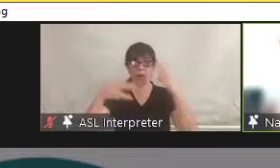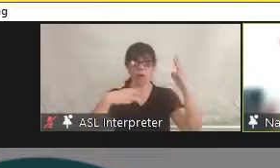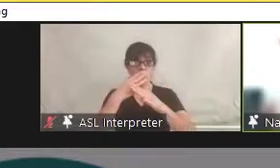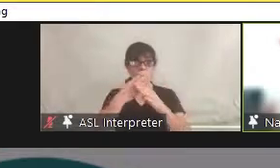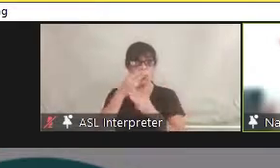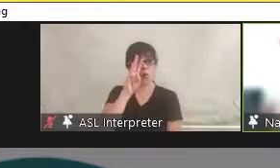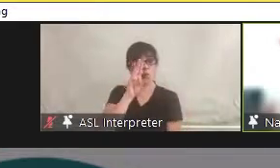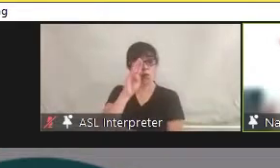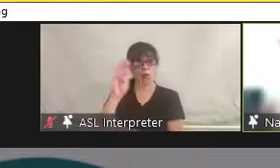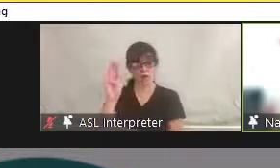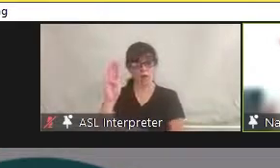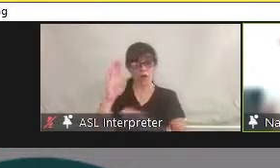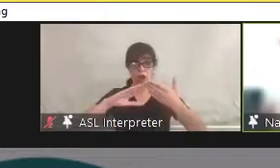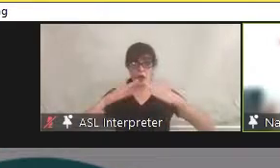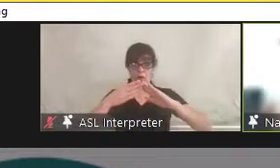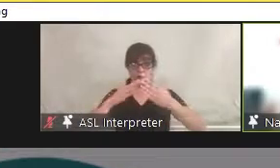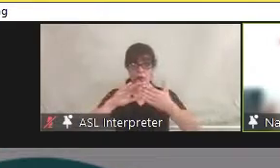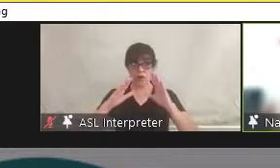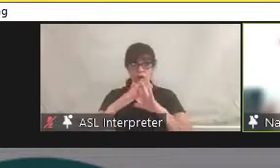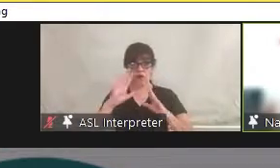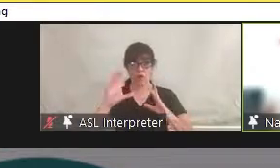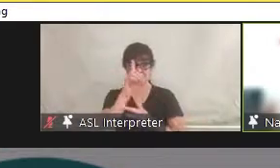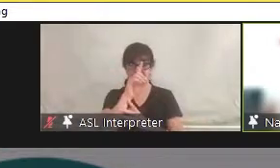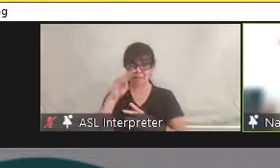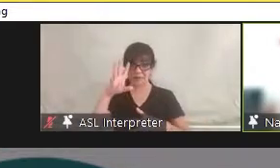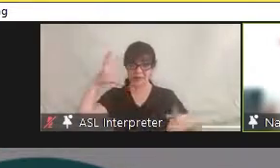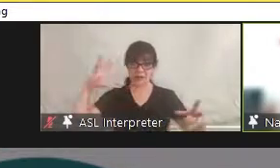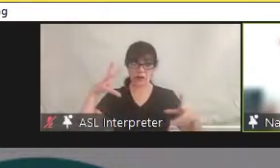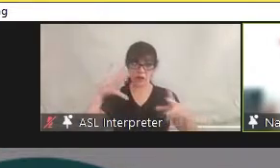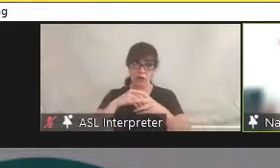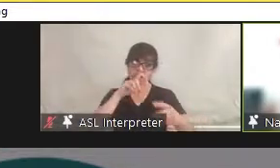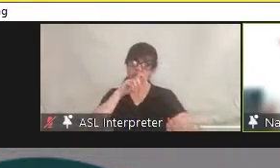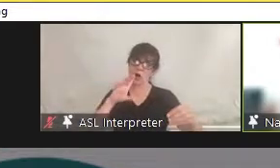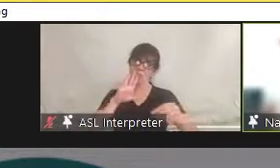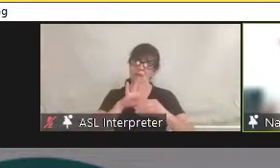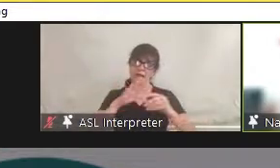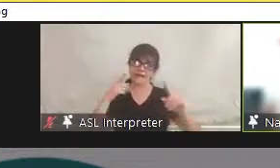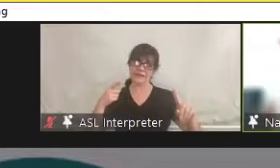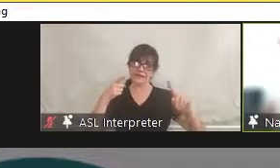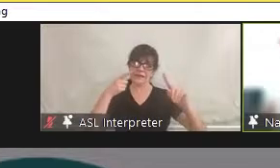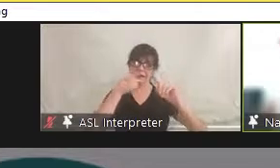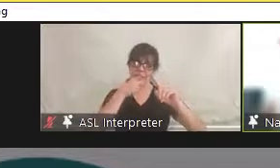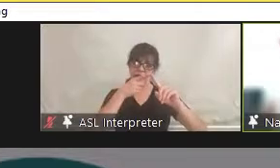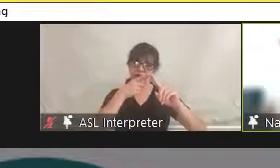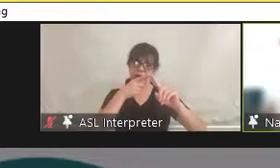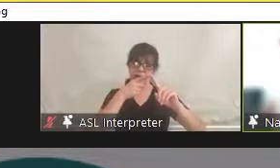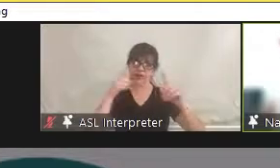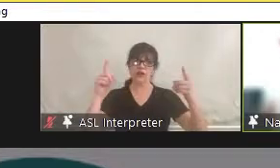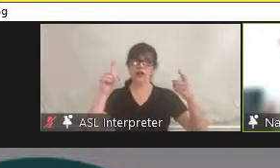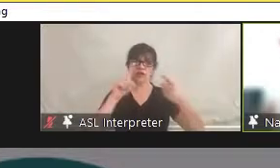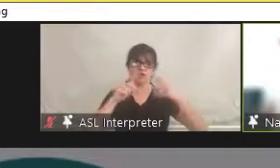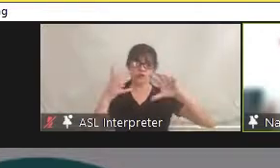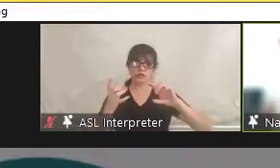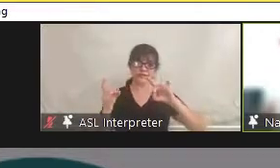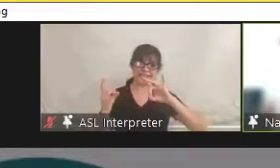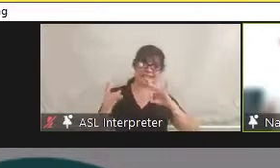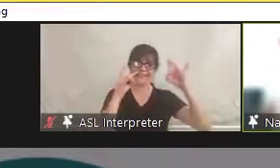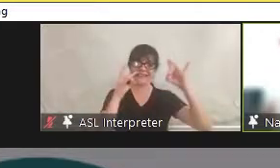commitment to disability inclusive development includes a commitment that is directly relevant to disaster risk